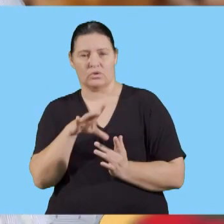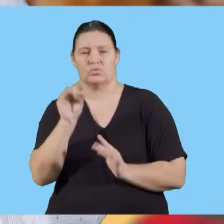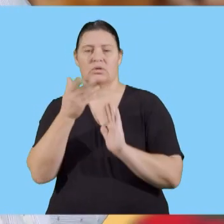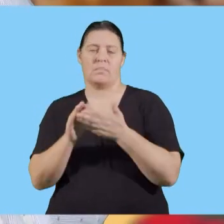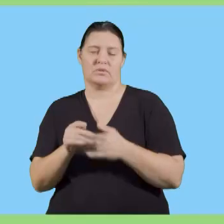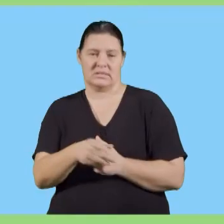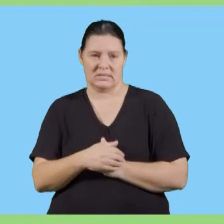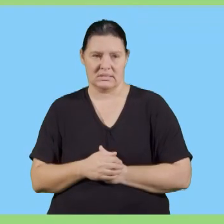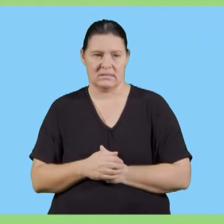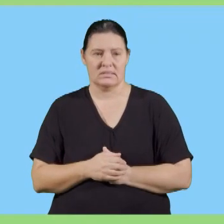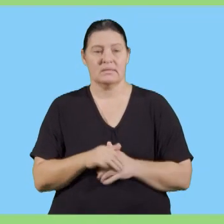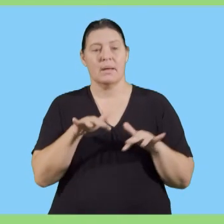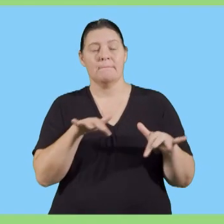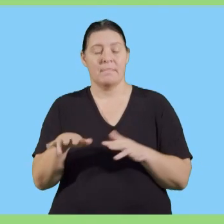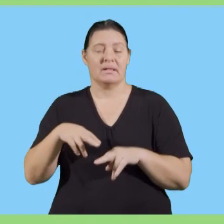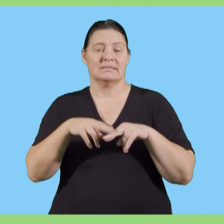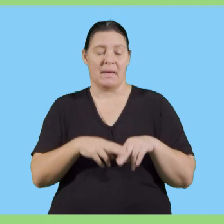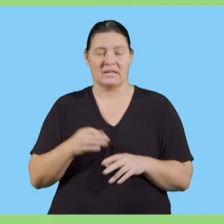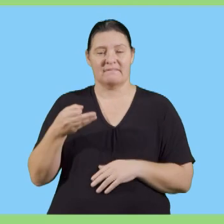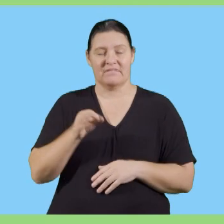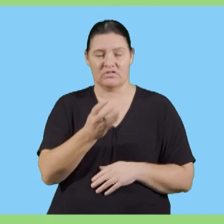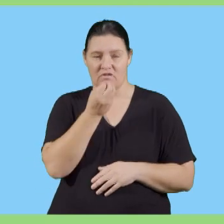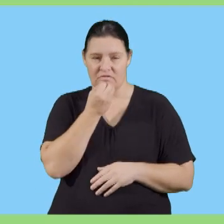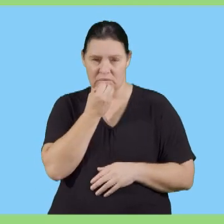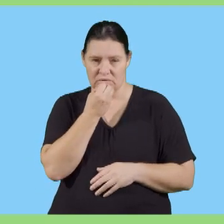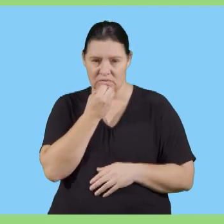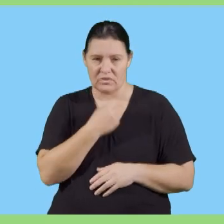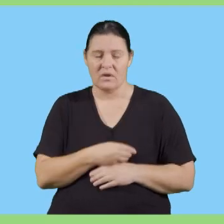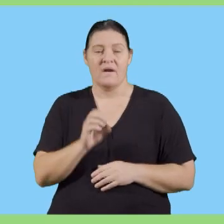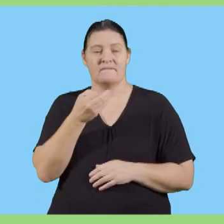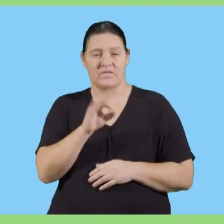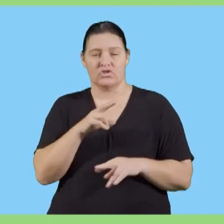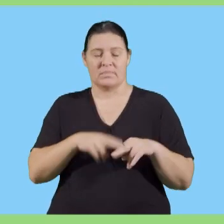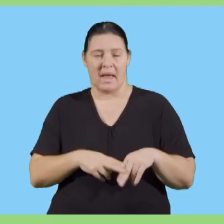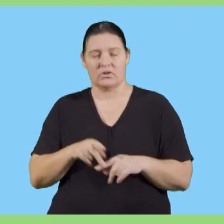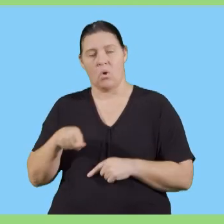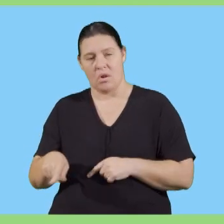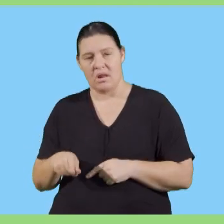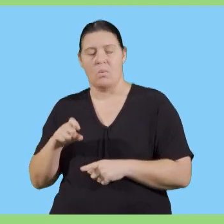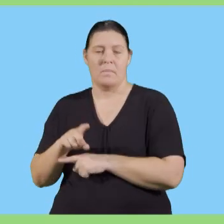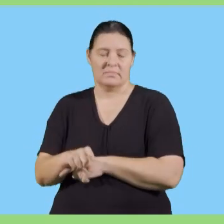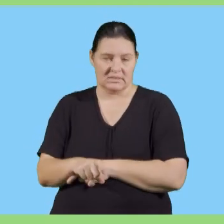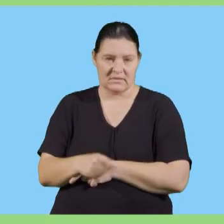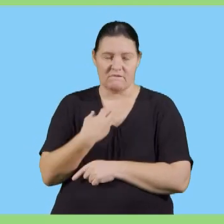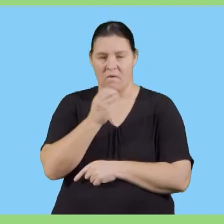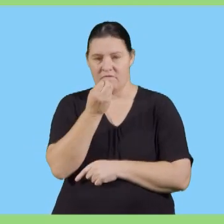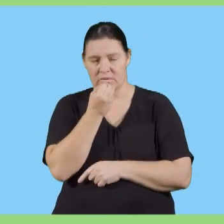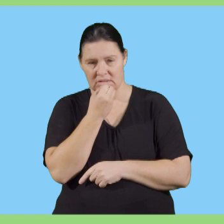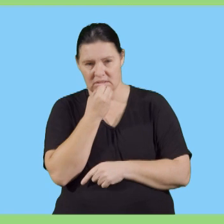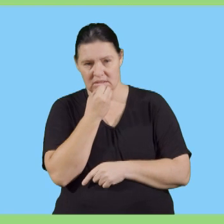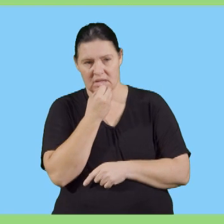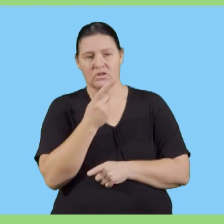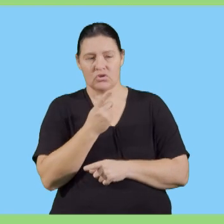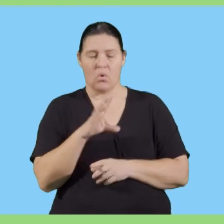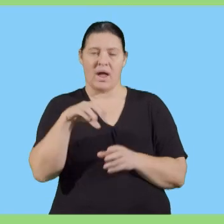a community. The people depend on the fish for food, and the fish depends on the worms for food. So that